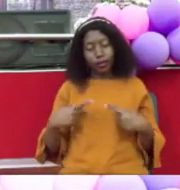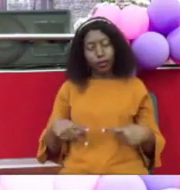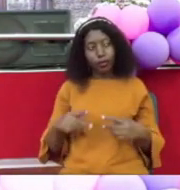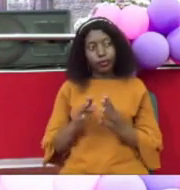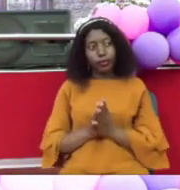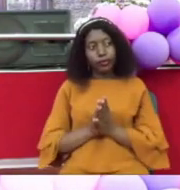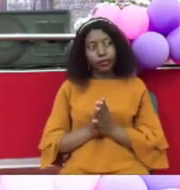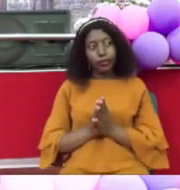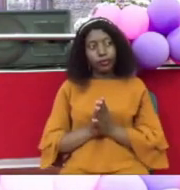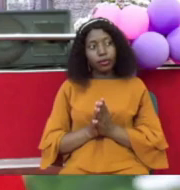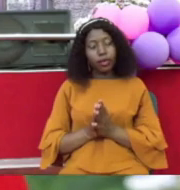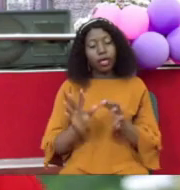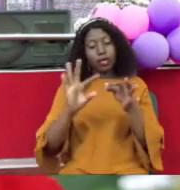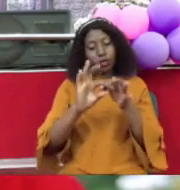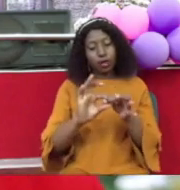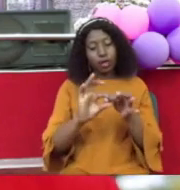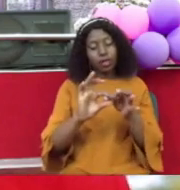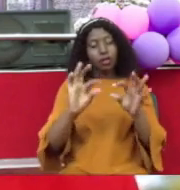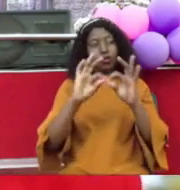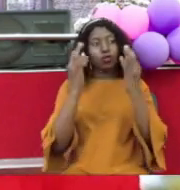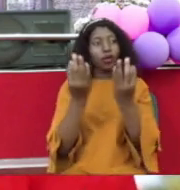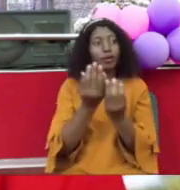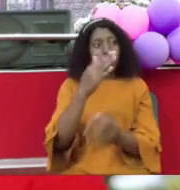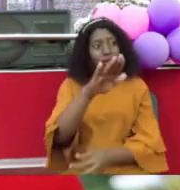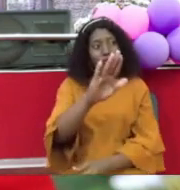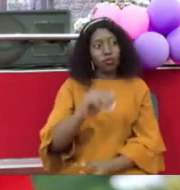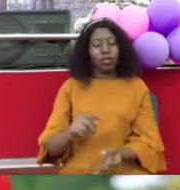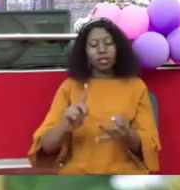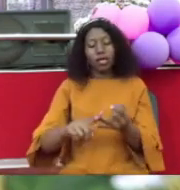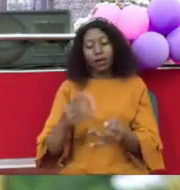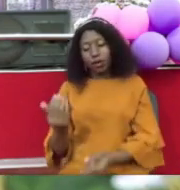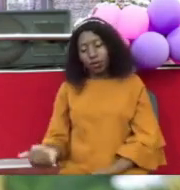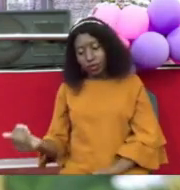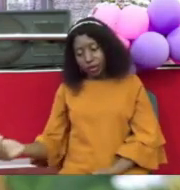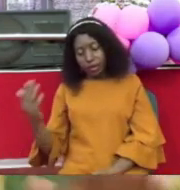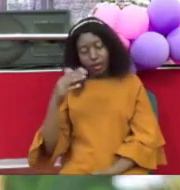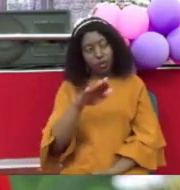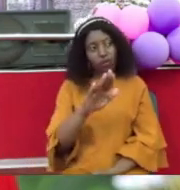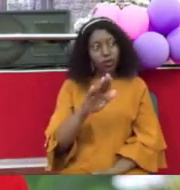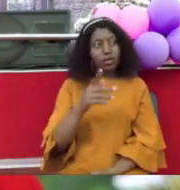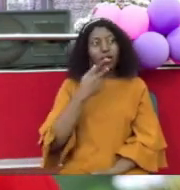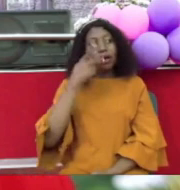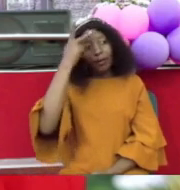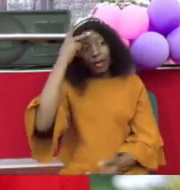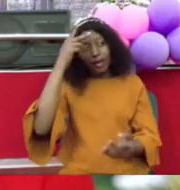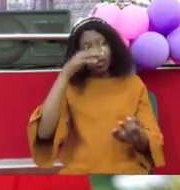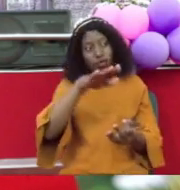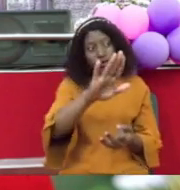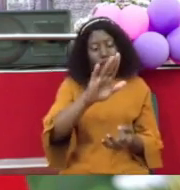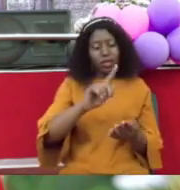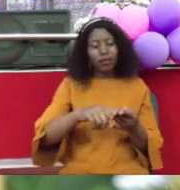na watu wengine. It's connected to your family. Unganishwa na familia yako. Your children. Unganishwa na watoto wako. Your parents. Unganishwa na wazazi.